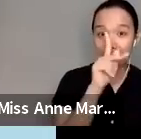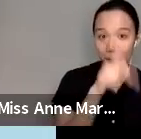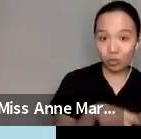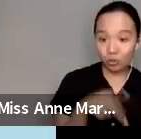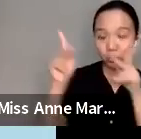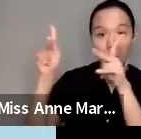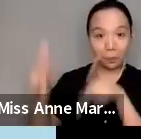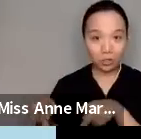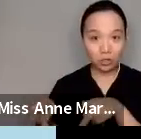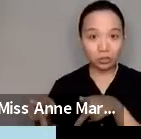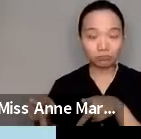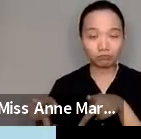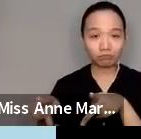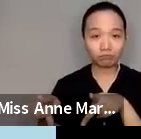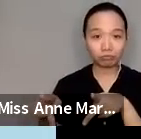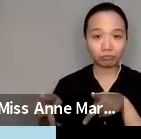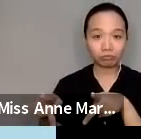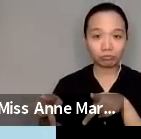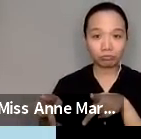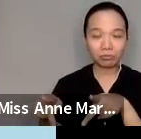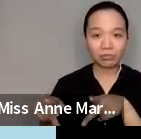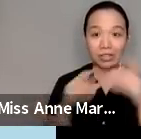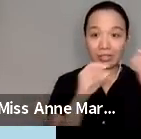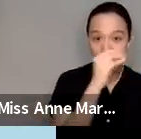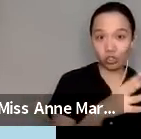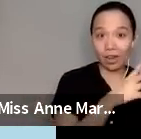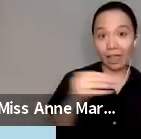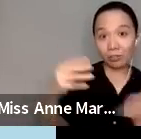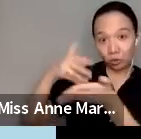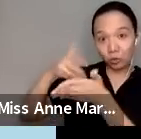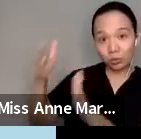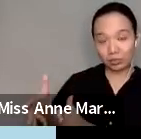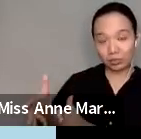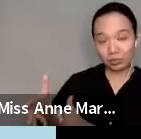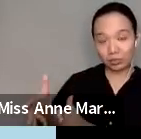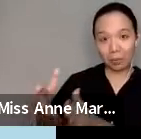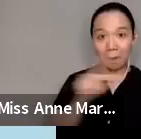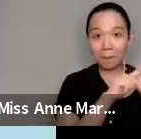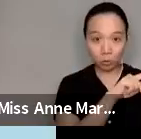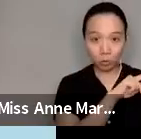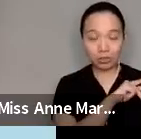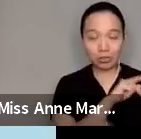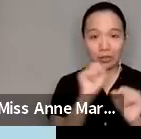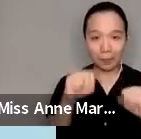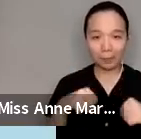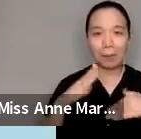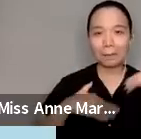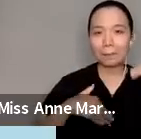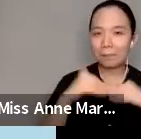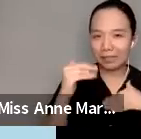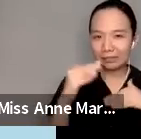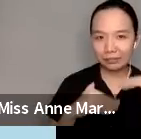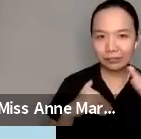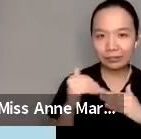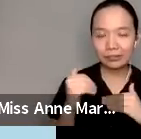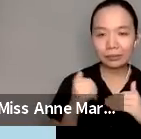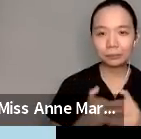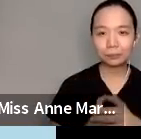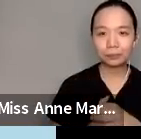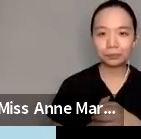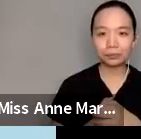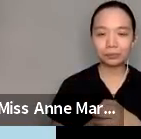person, yeah, between the teacher and students personally will be built,